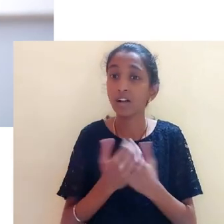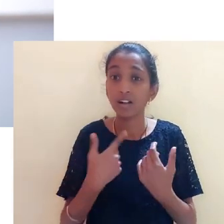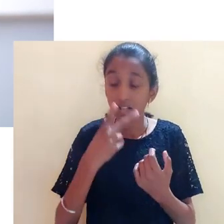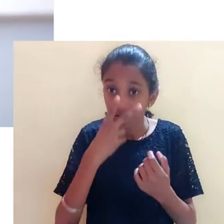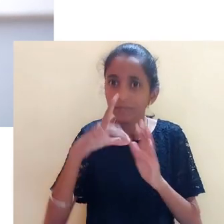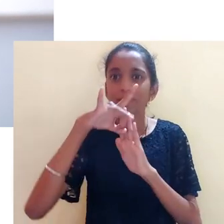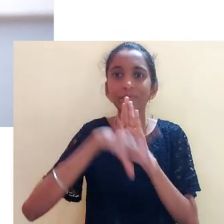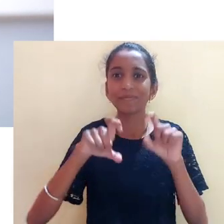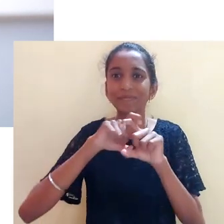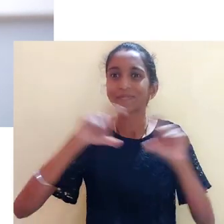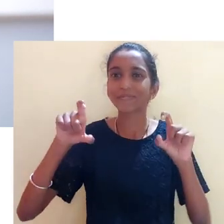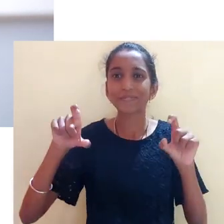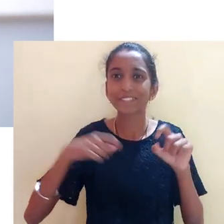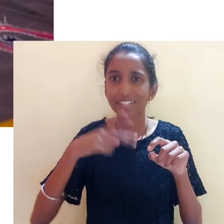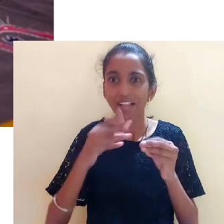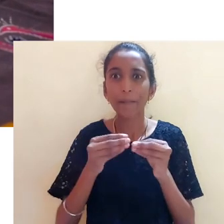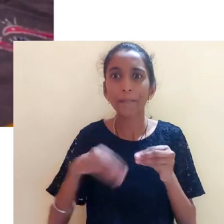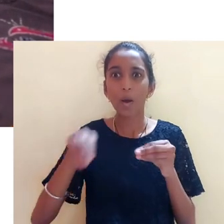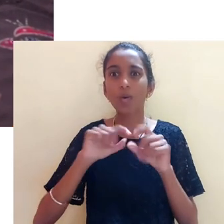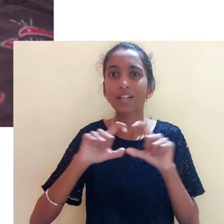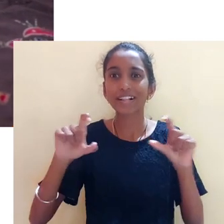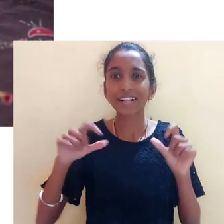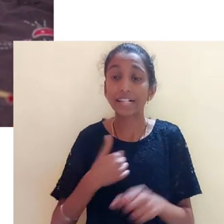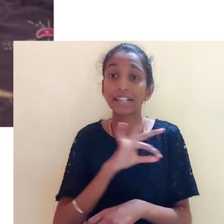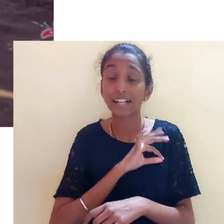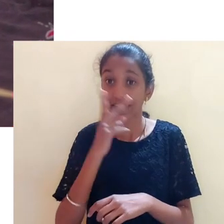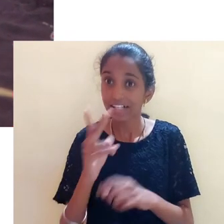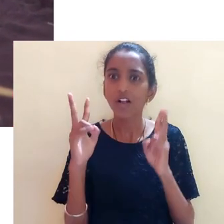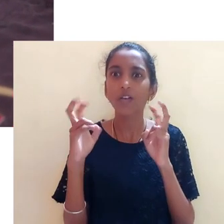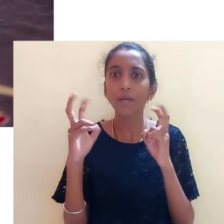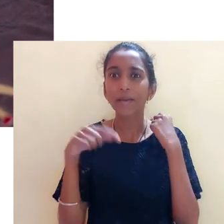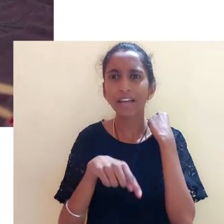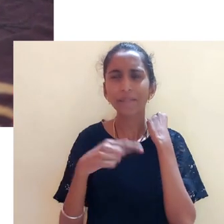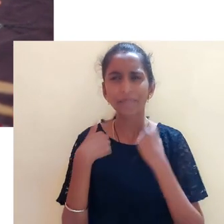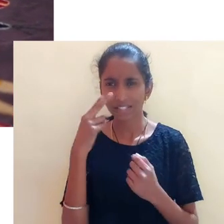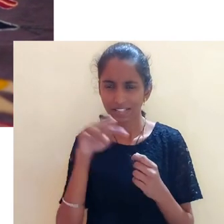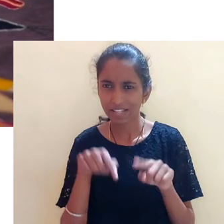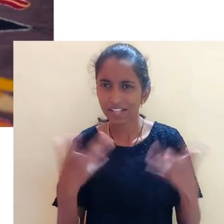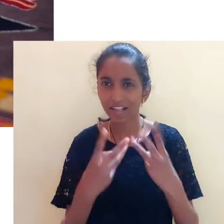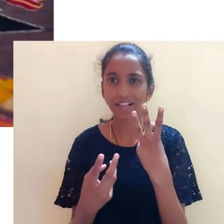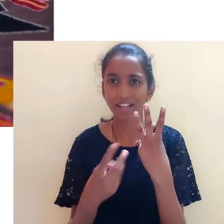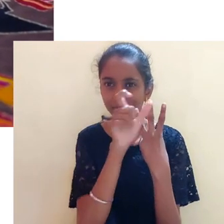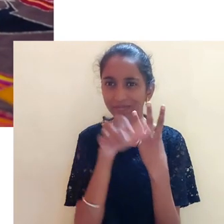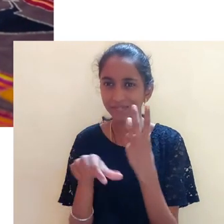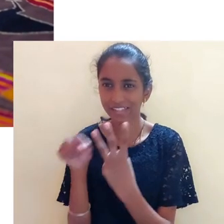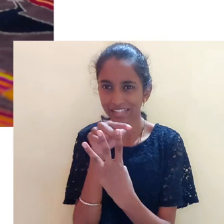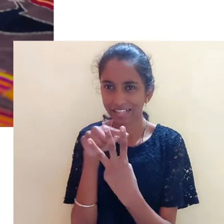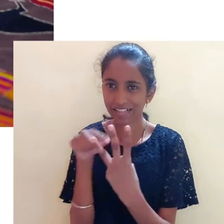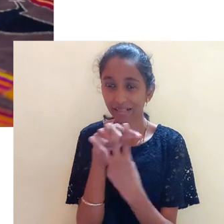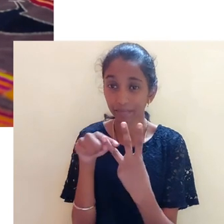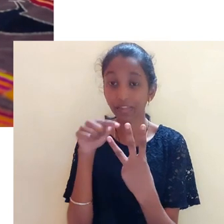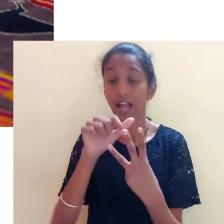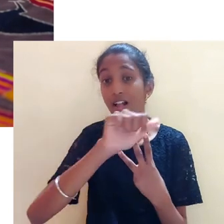detail seem even more. And I like the theme as well. Like, in the center, you can see these three. Everyone else seems